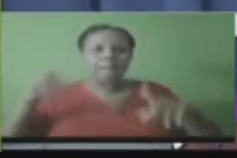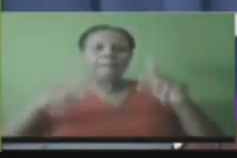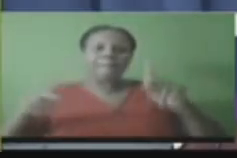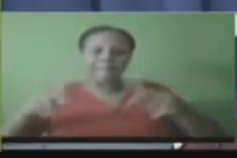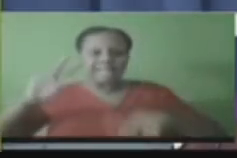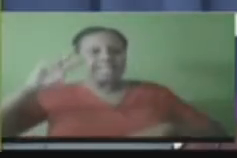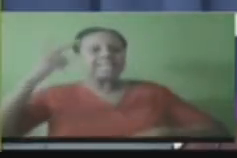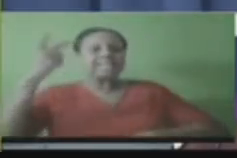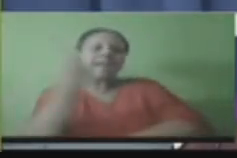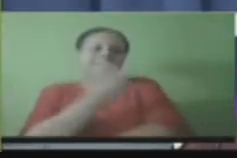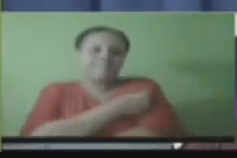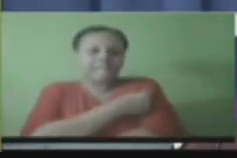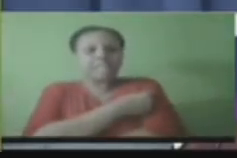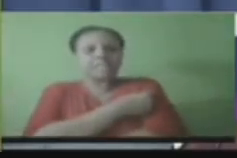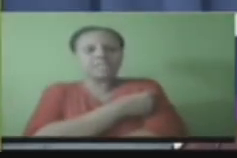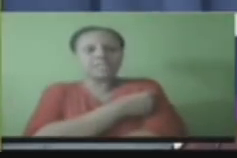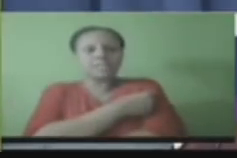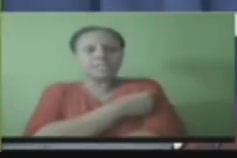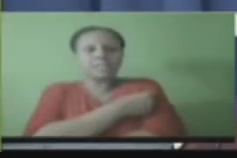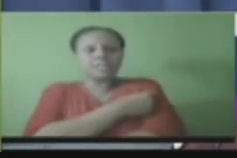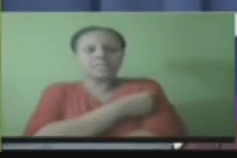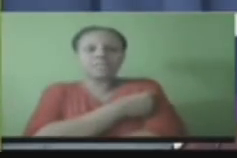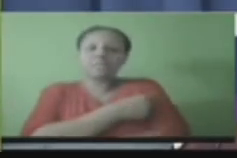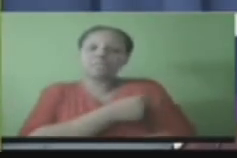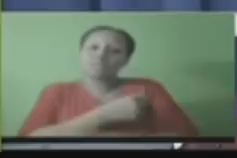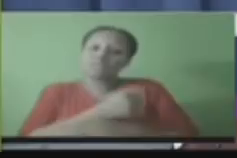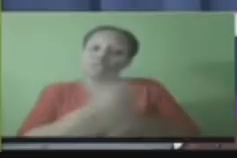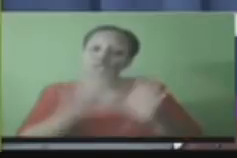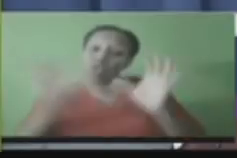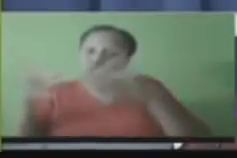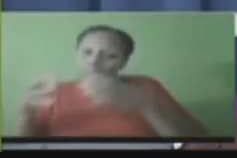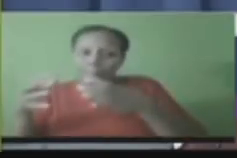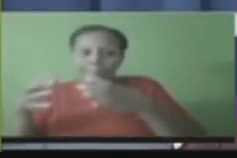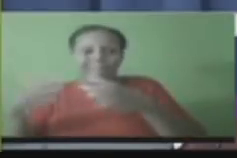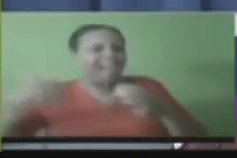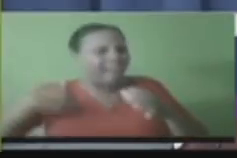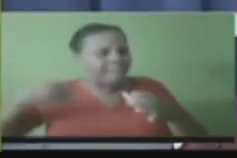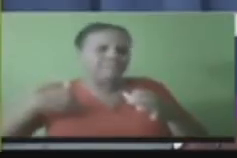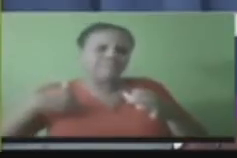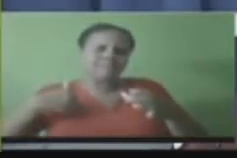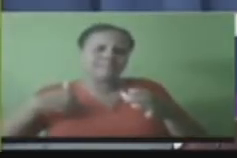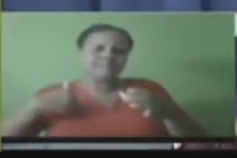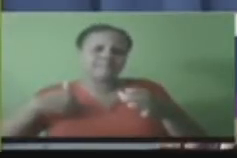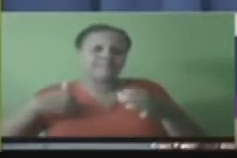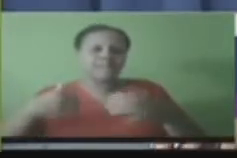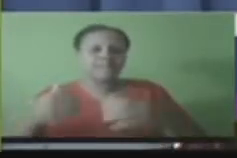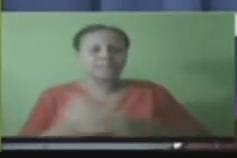both AstraZeneca and Sinopharm for second shots. Okay, thank you very much.